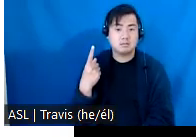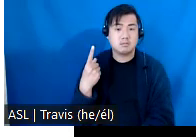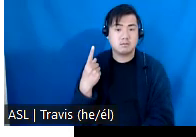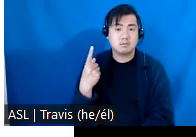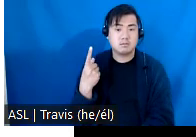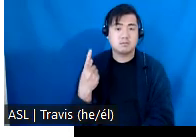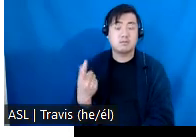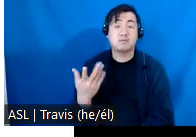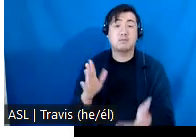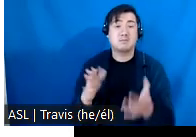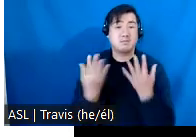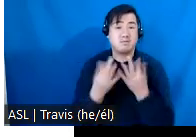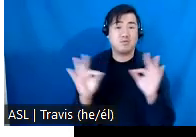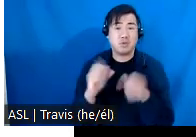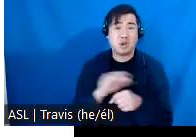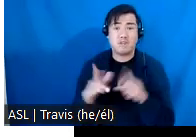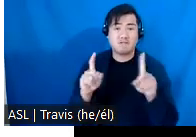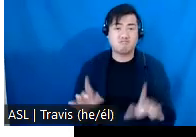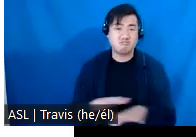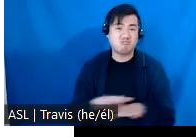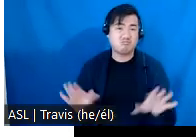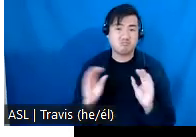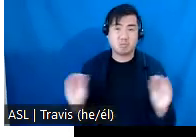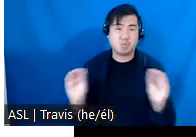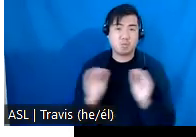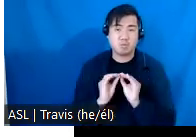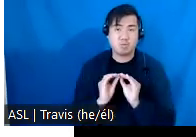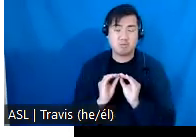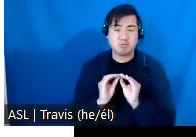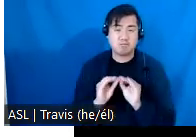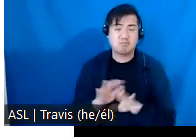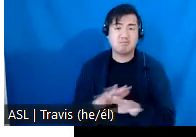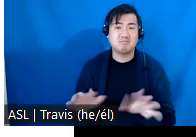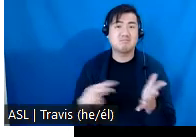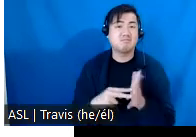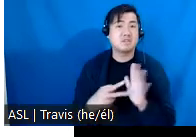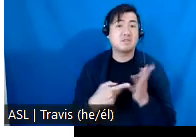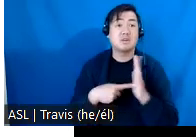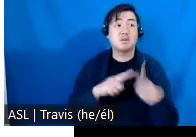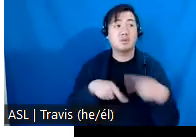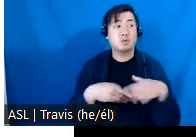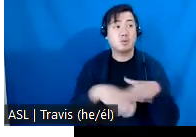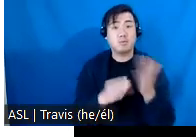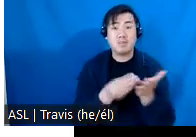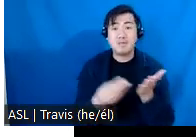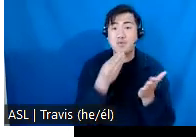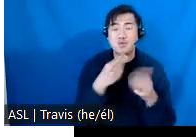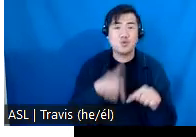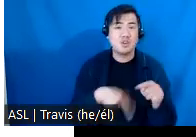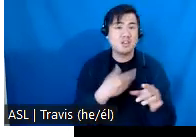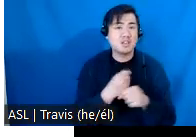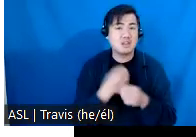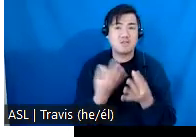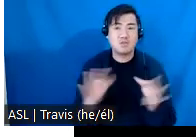free COVID-19 tests. You will not be able to get them free at grocery stores. You will not be able to jump